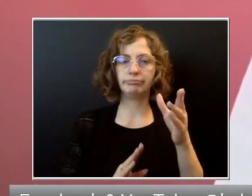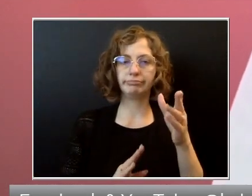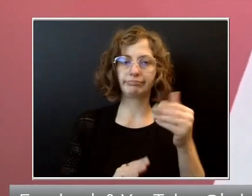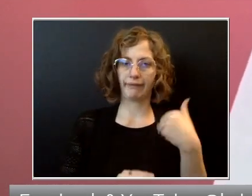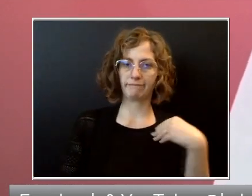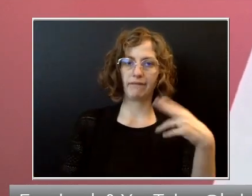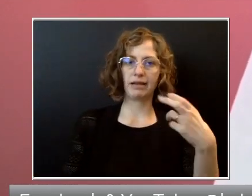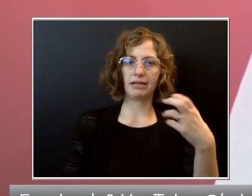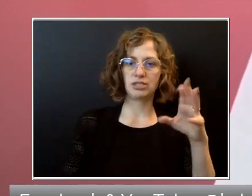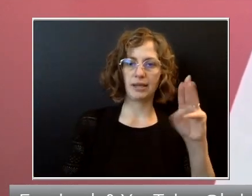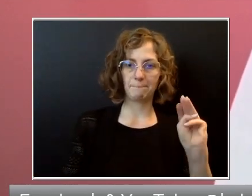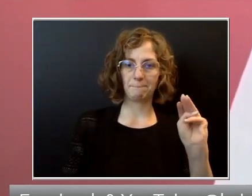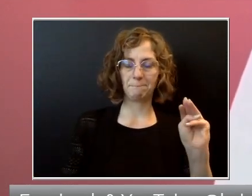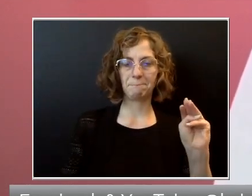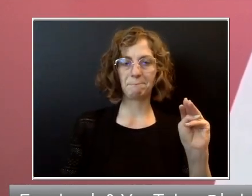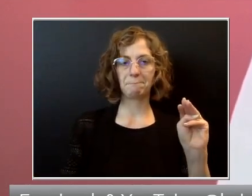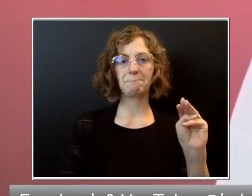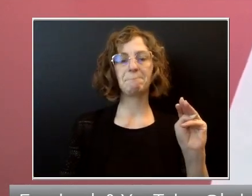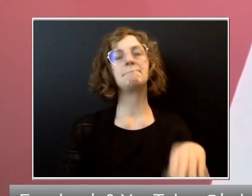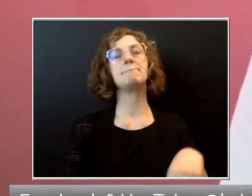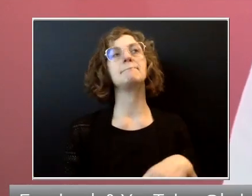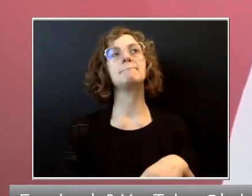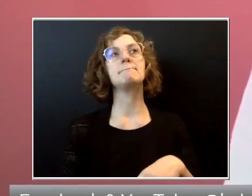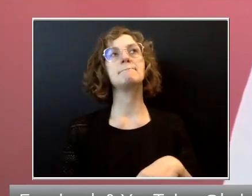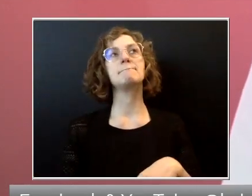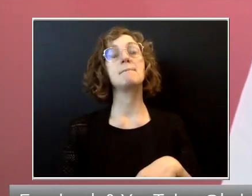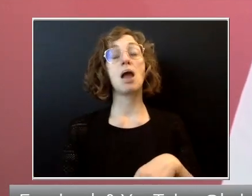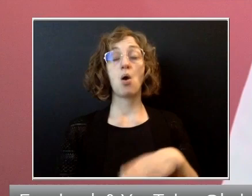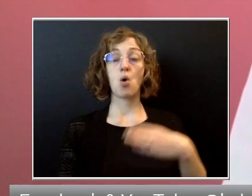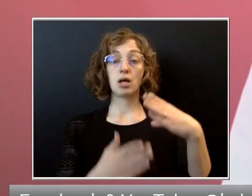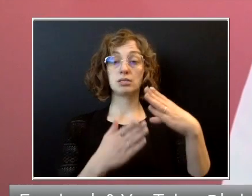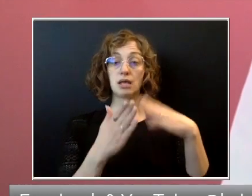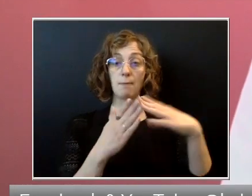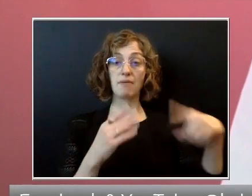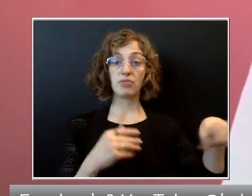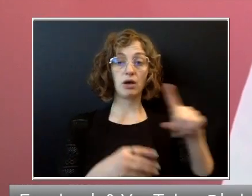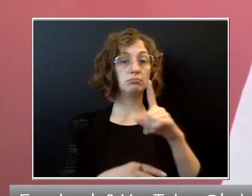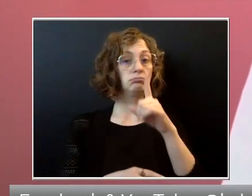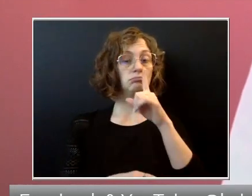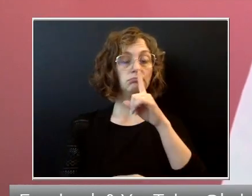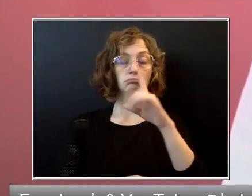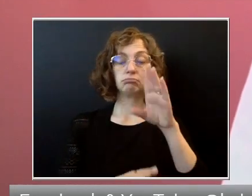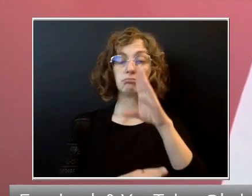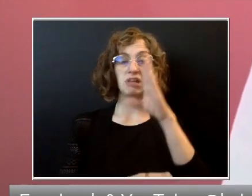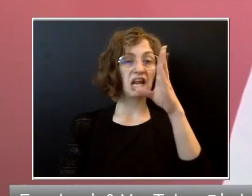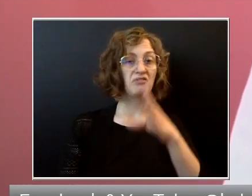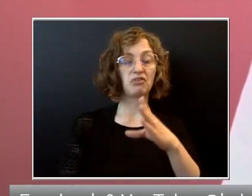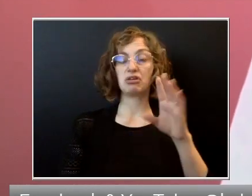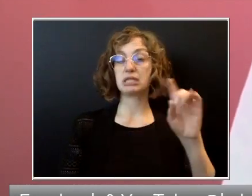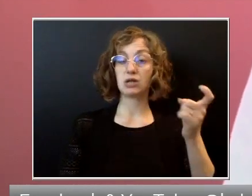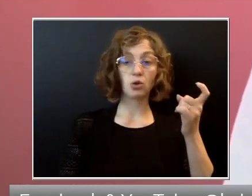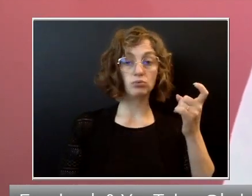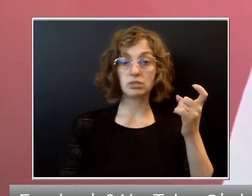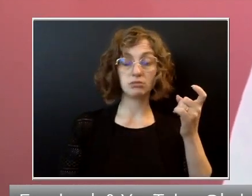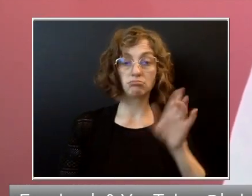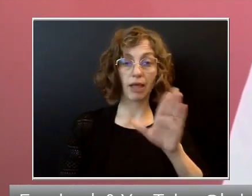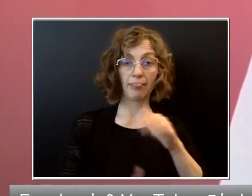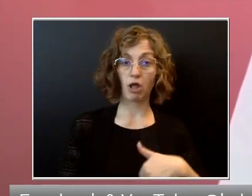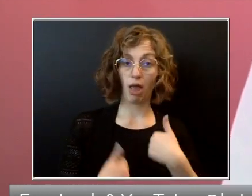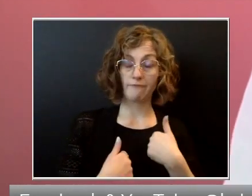people aren't diagnosed during their lifetime. Some of them are.